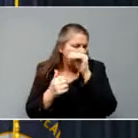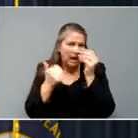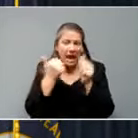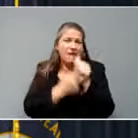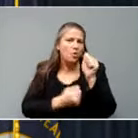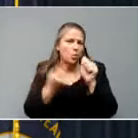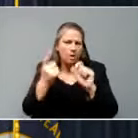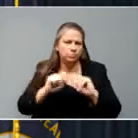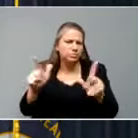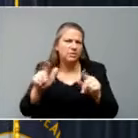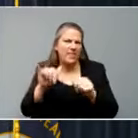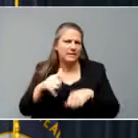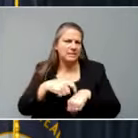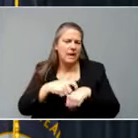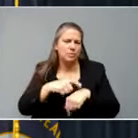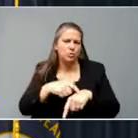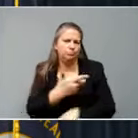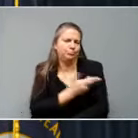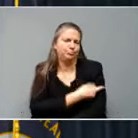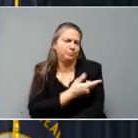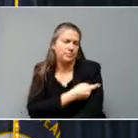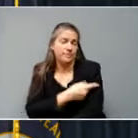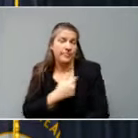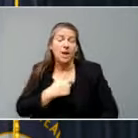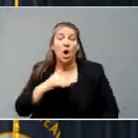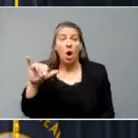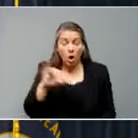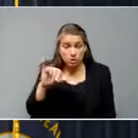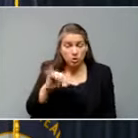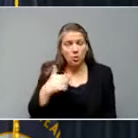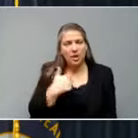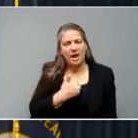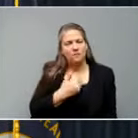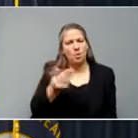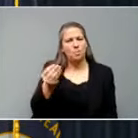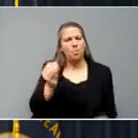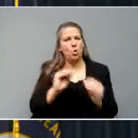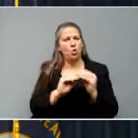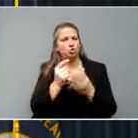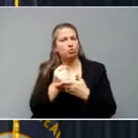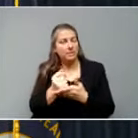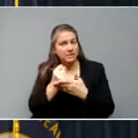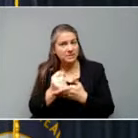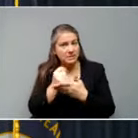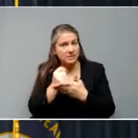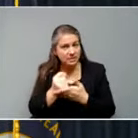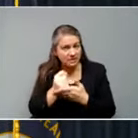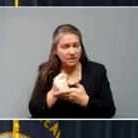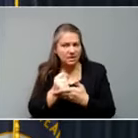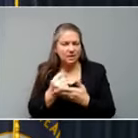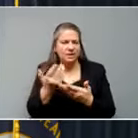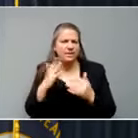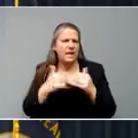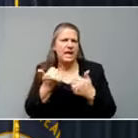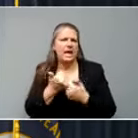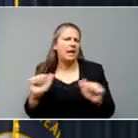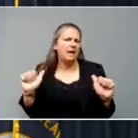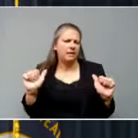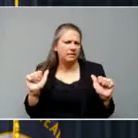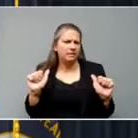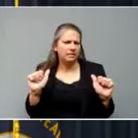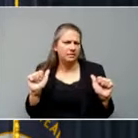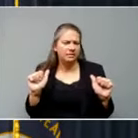time immunized. We also will have better treatment for it than at any time eventually